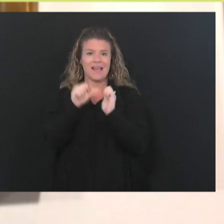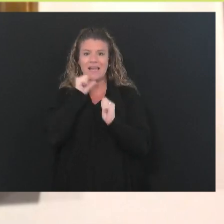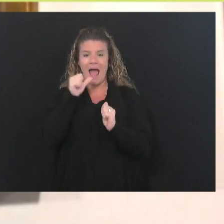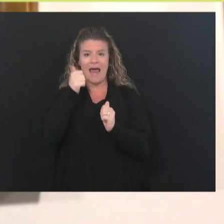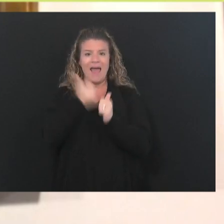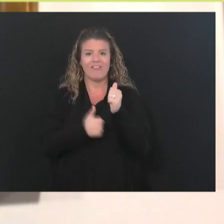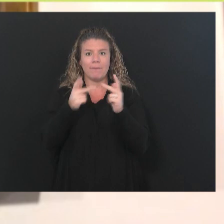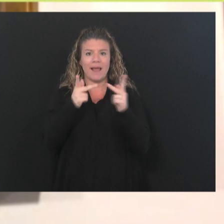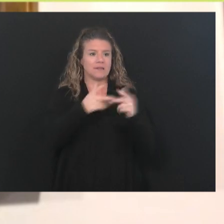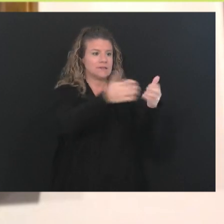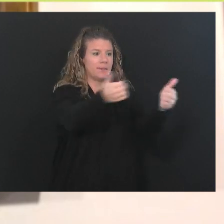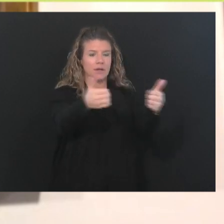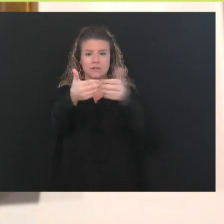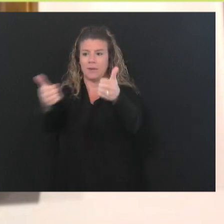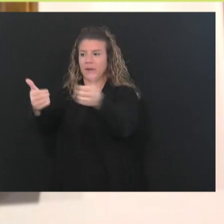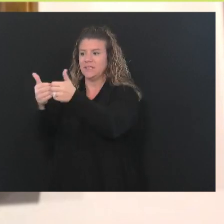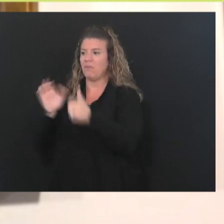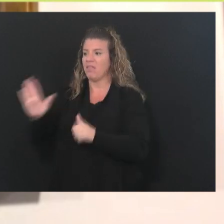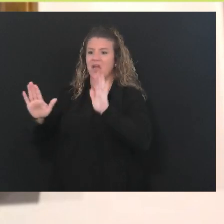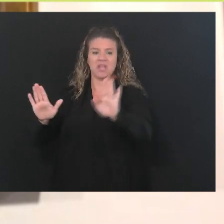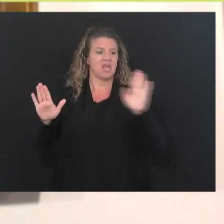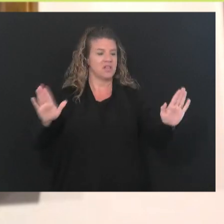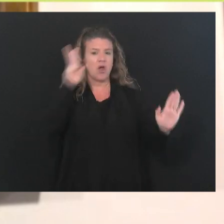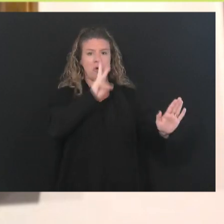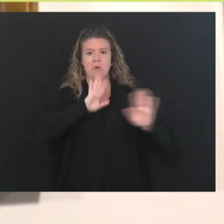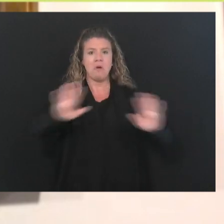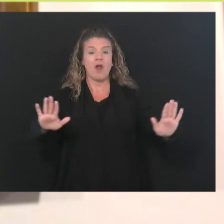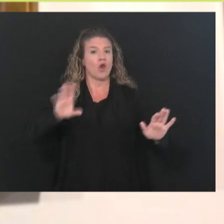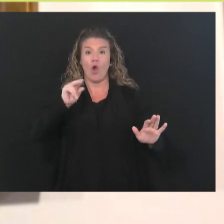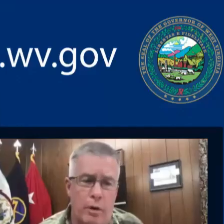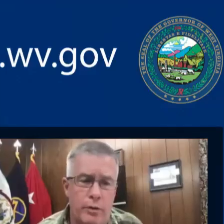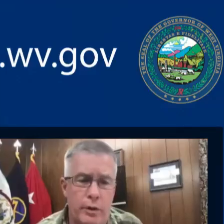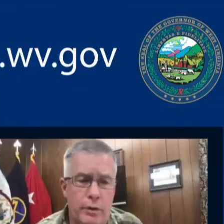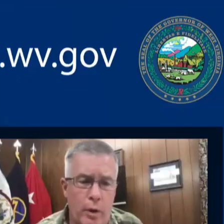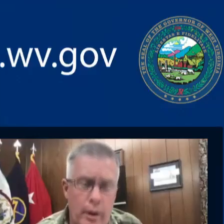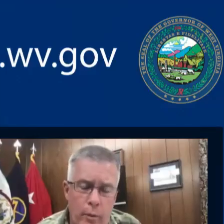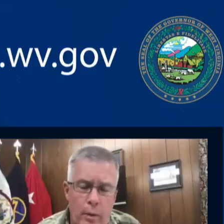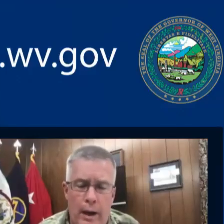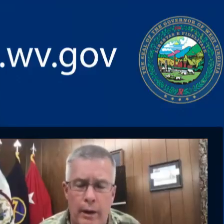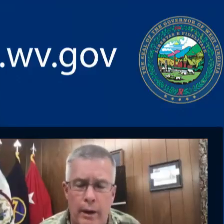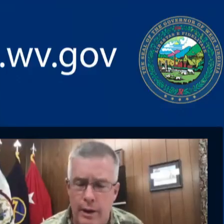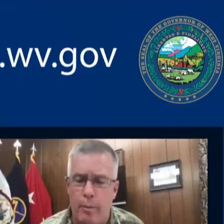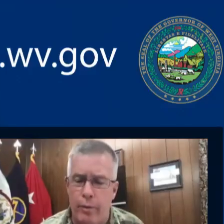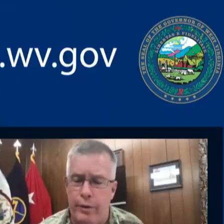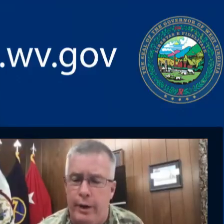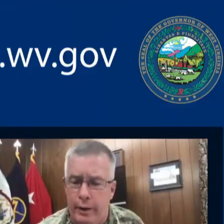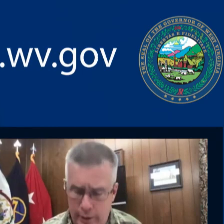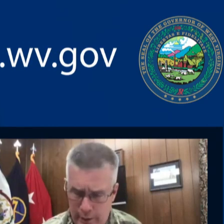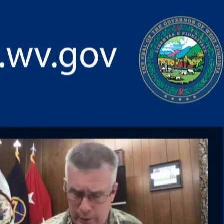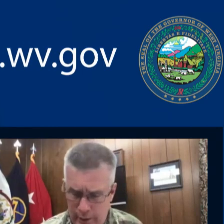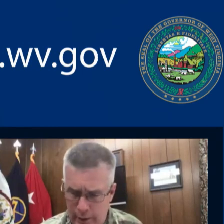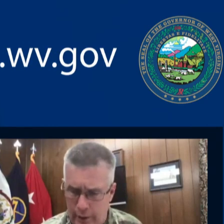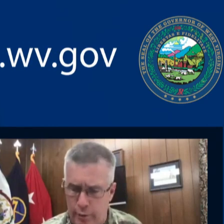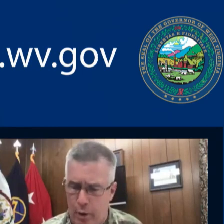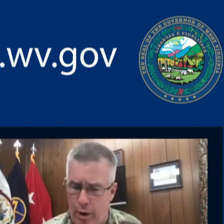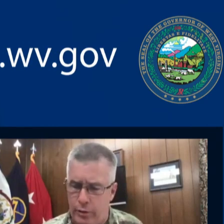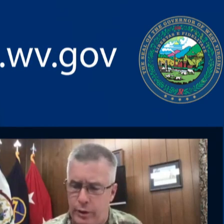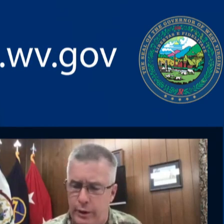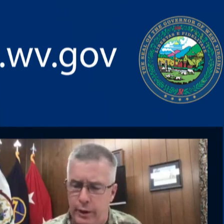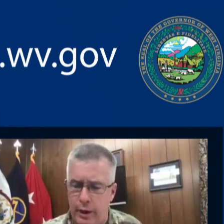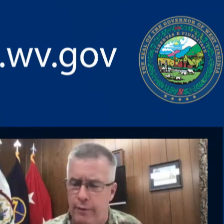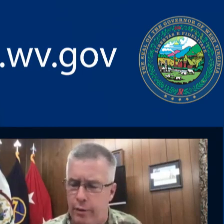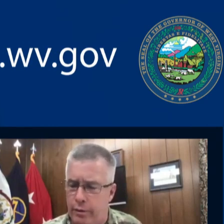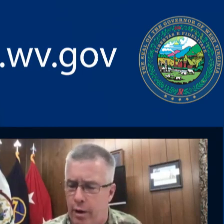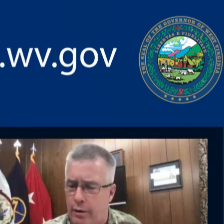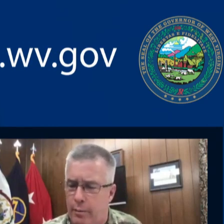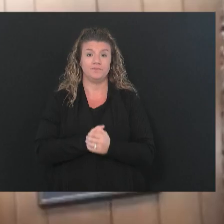and entities. So, Jim? Yeah, Charles, just to highlight a couple of things Dr. Marsh and